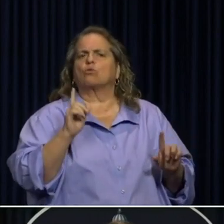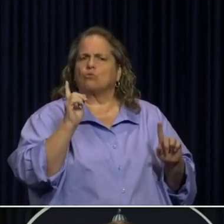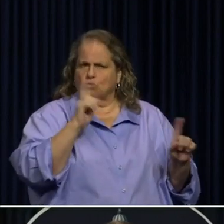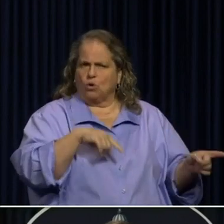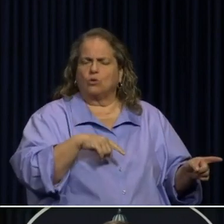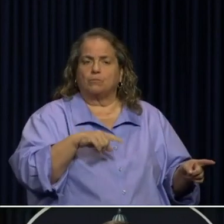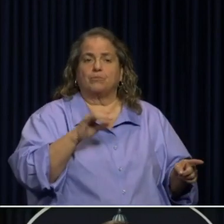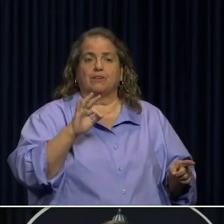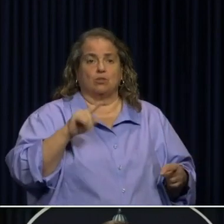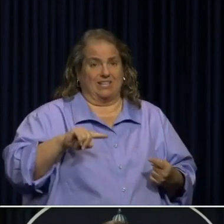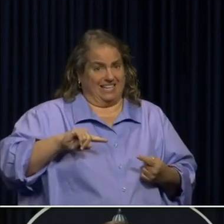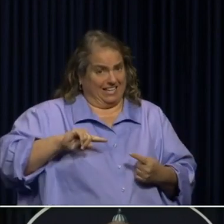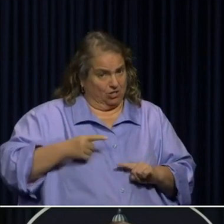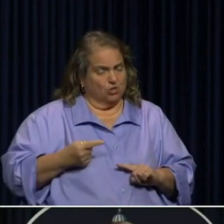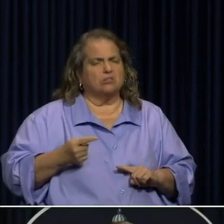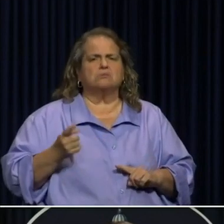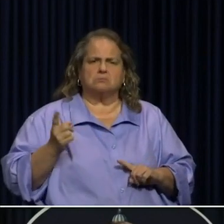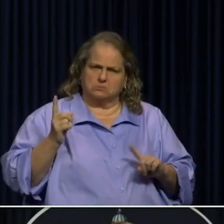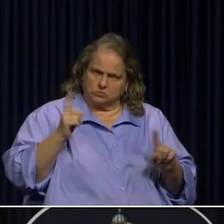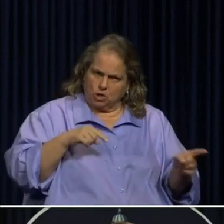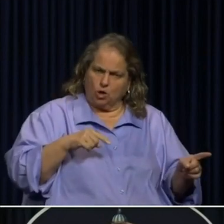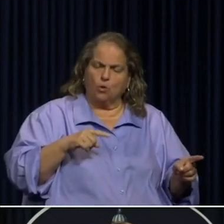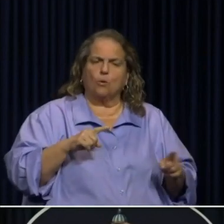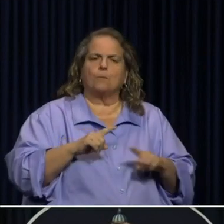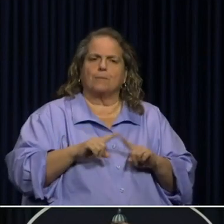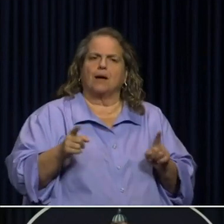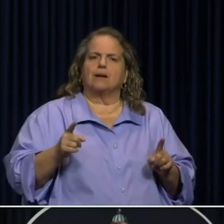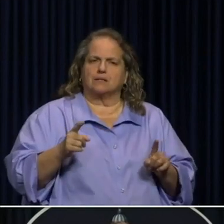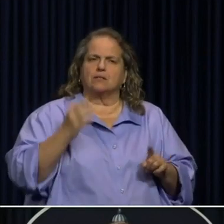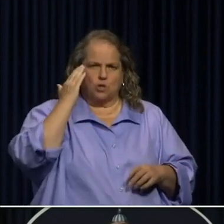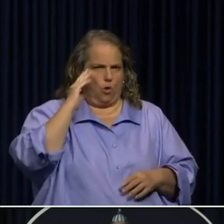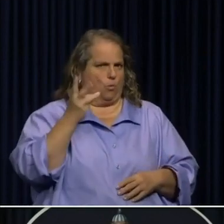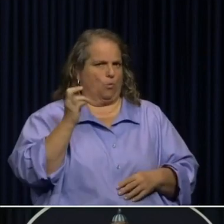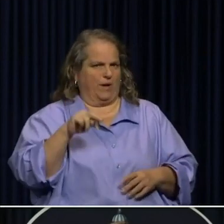are injured, make sure you get help for your injury.